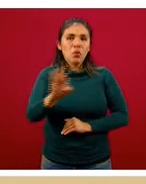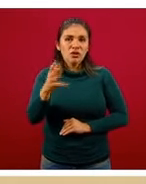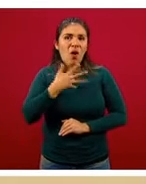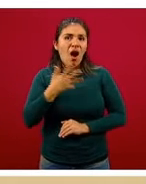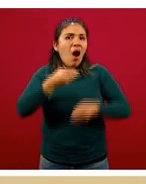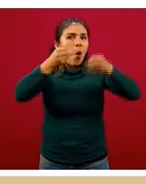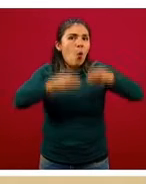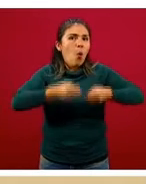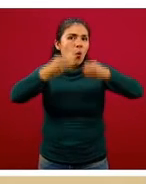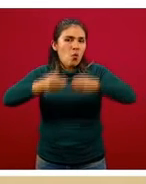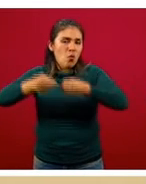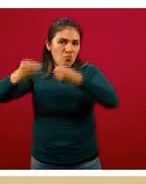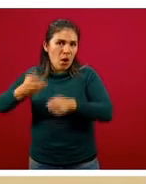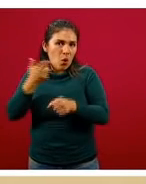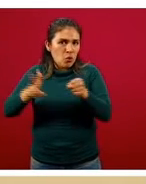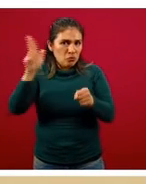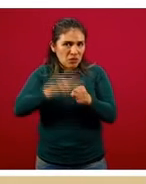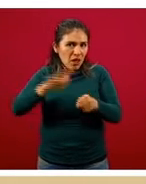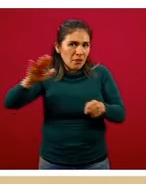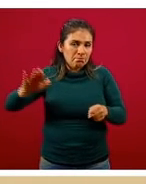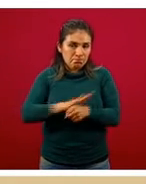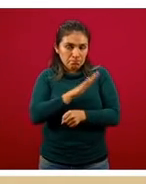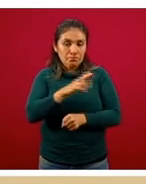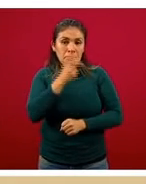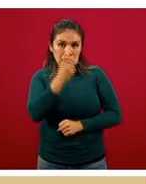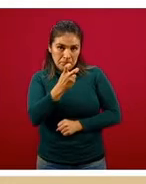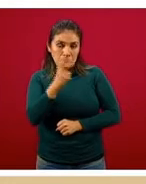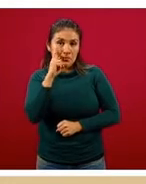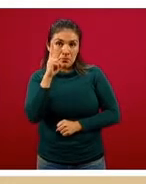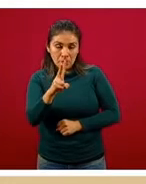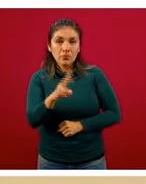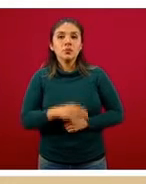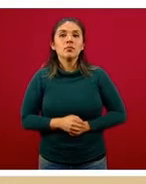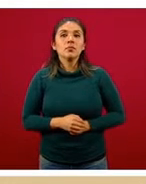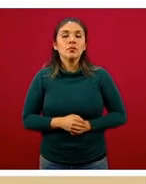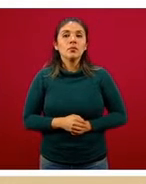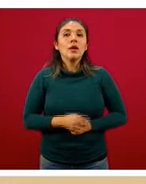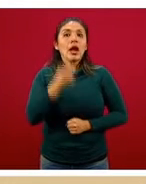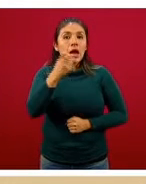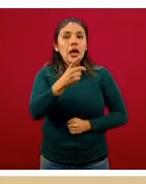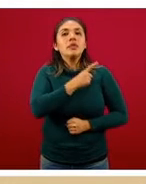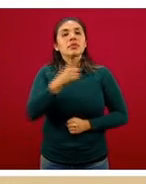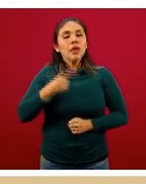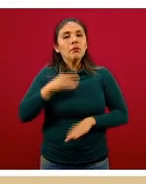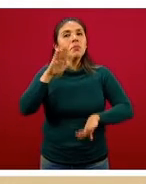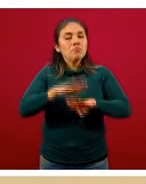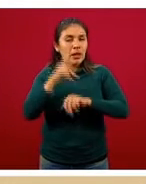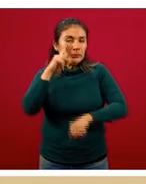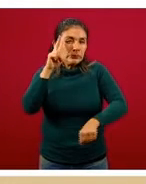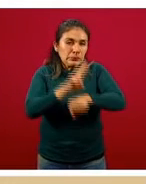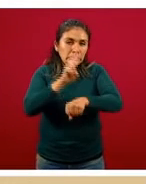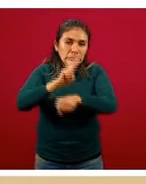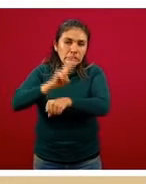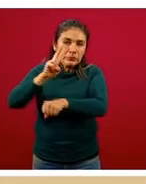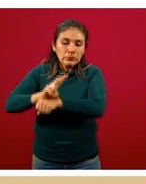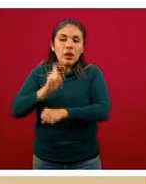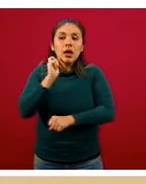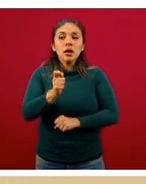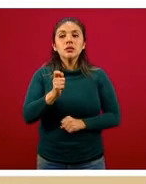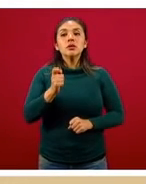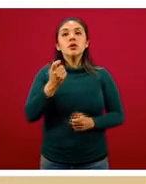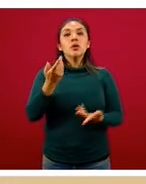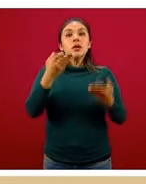with a 60%, the state of Mexico 55, Quintana Roo 43,